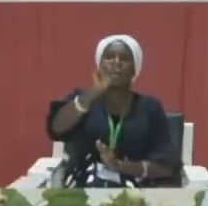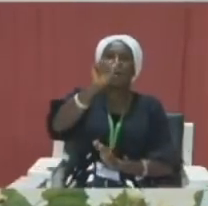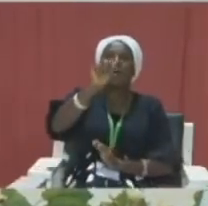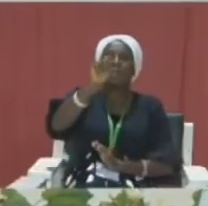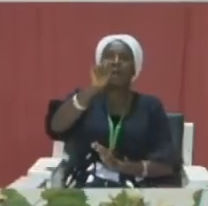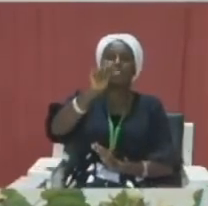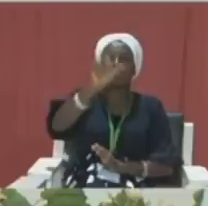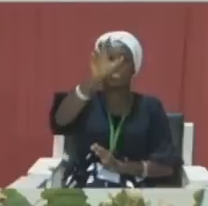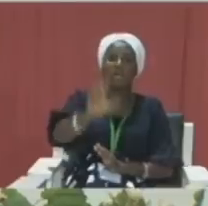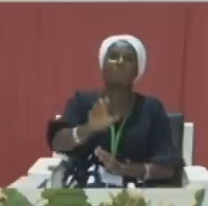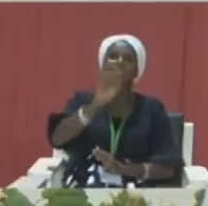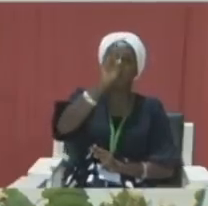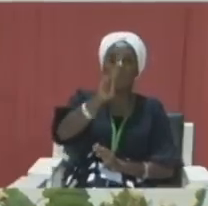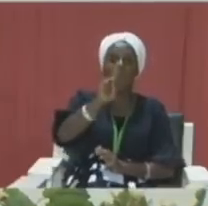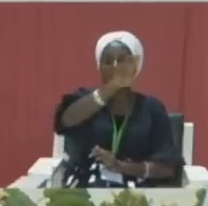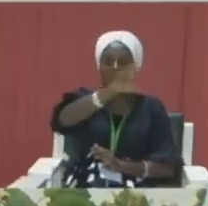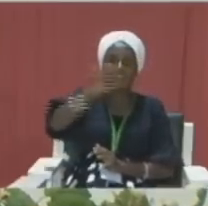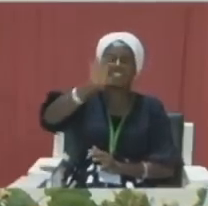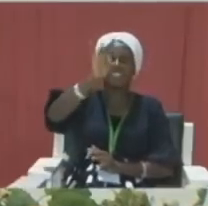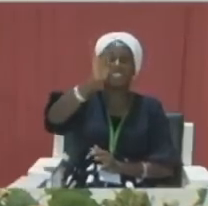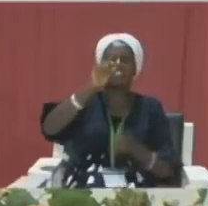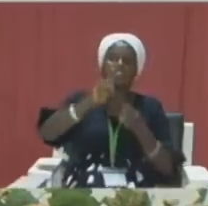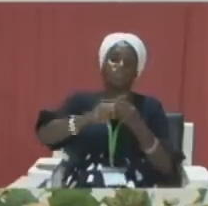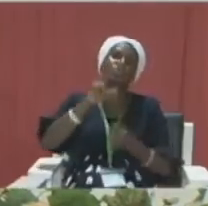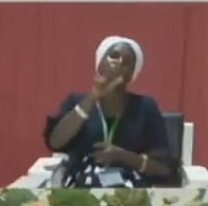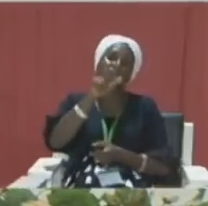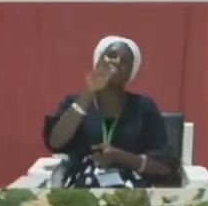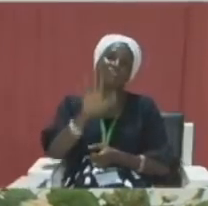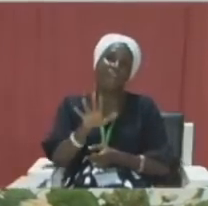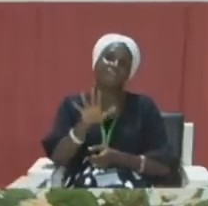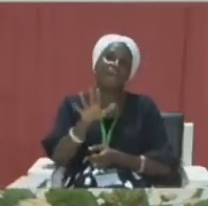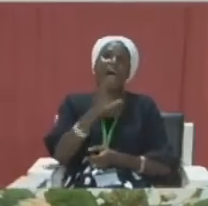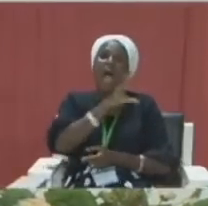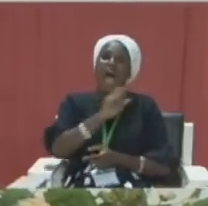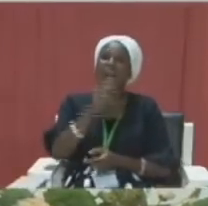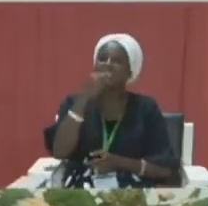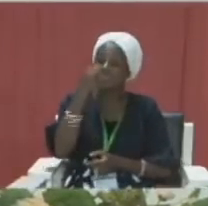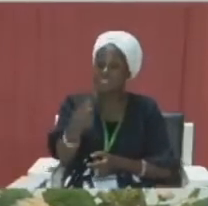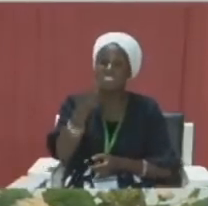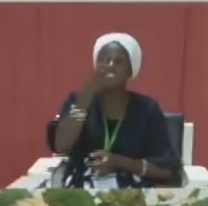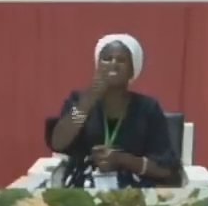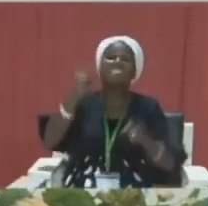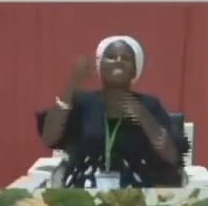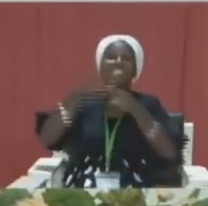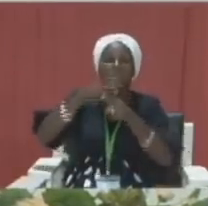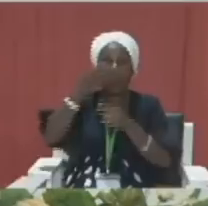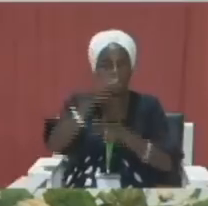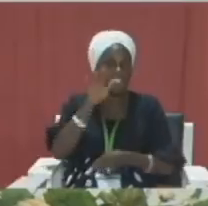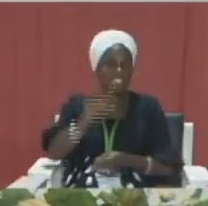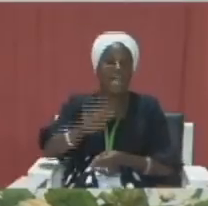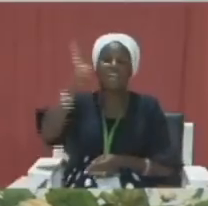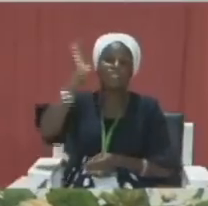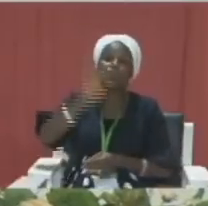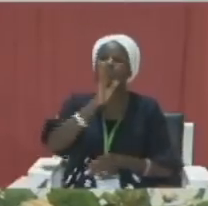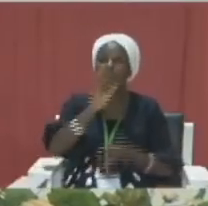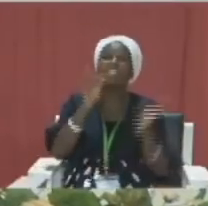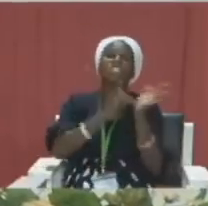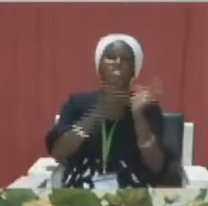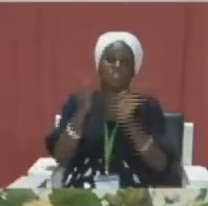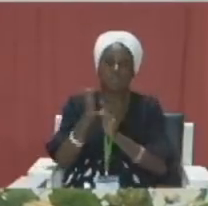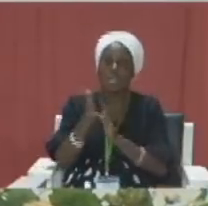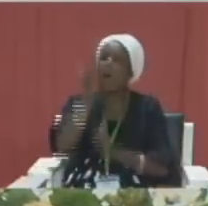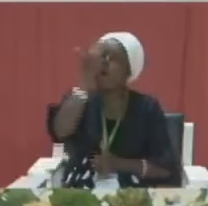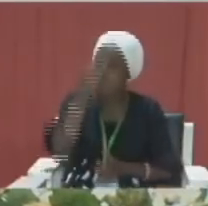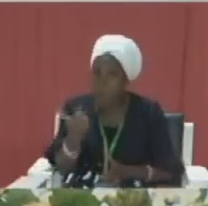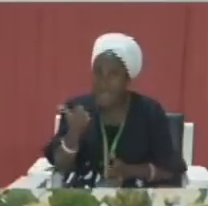Matthew 1:18-25. And he told him, the name of the child shall be Jesus. Why? He